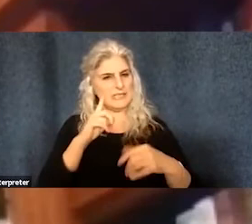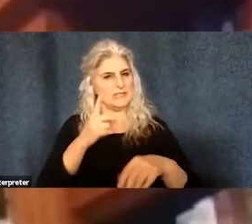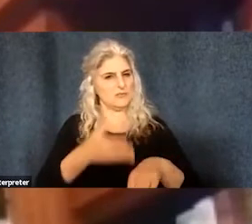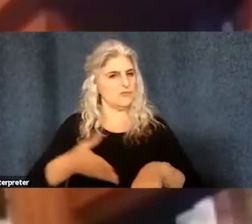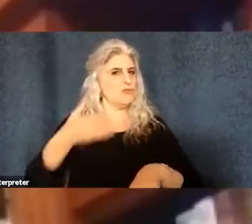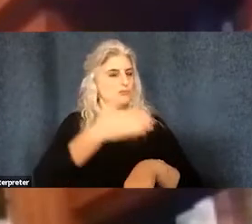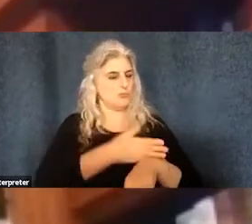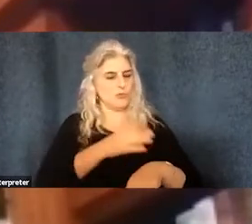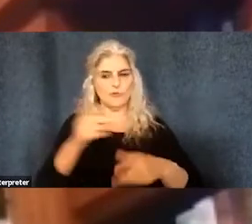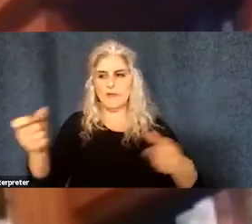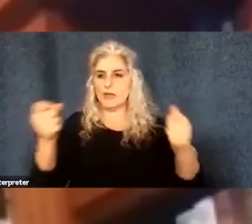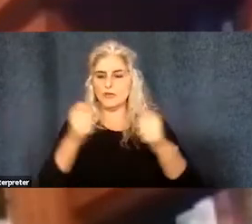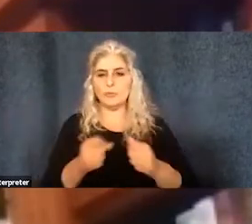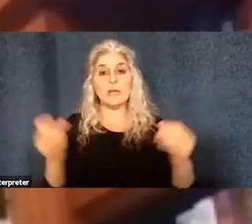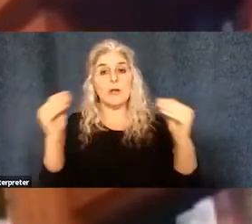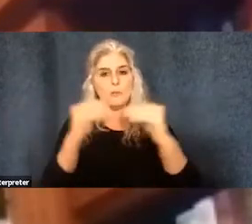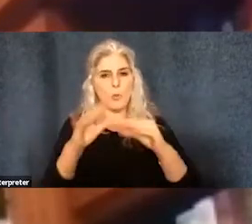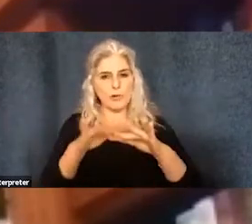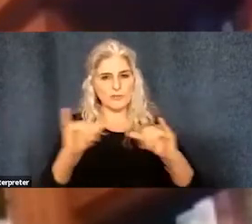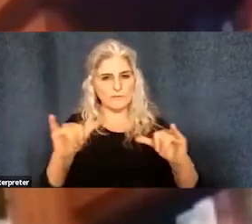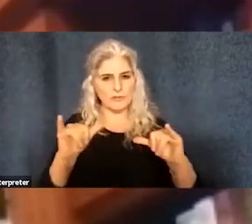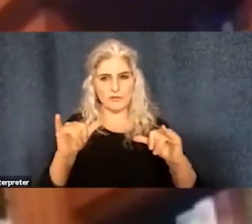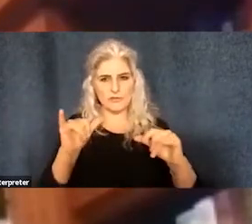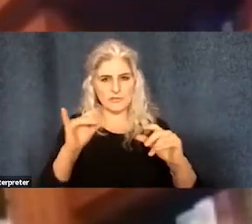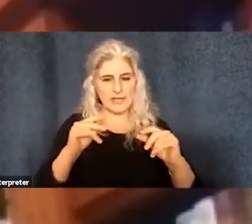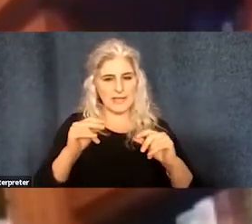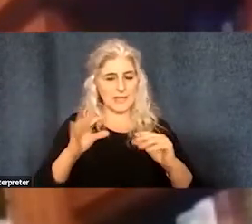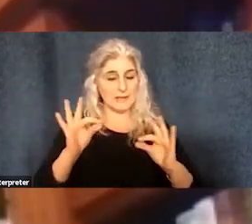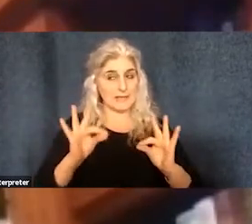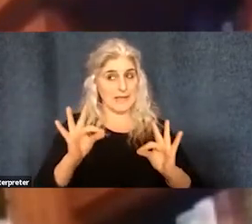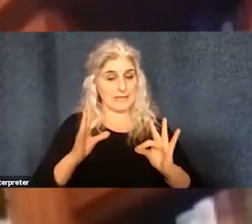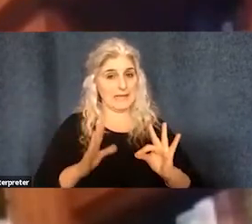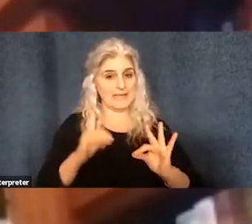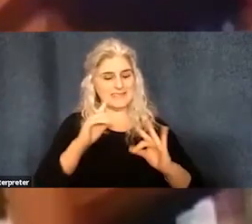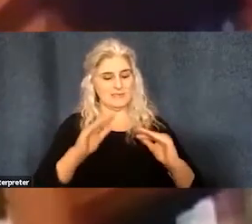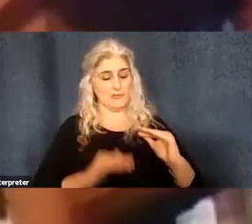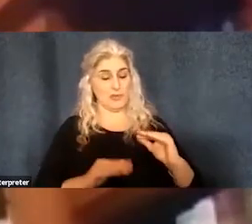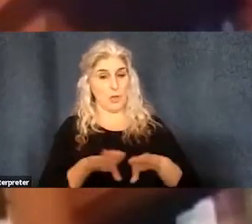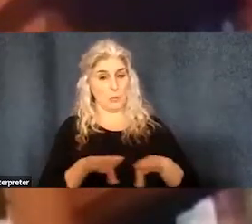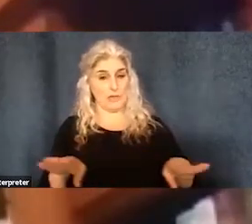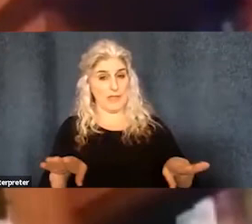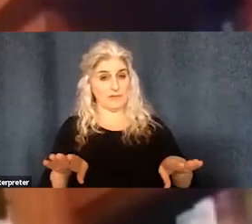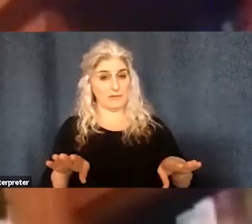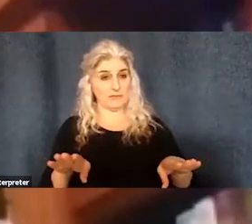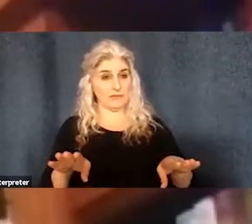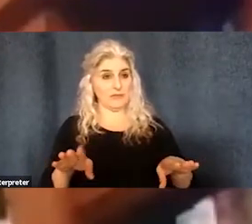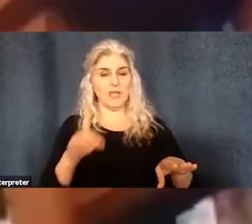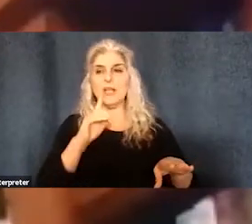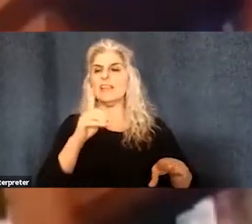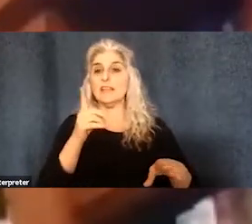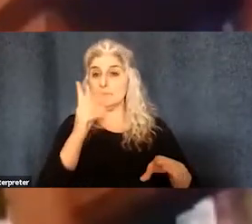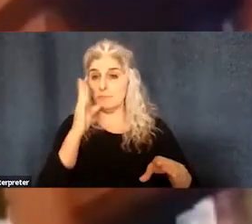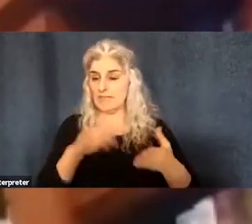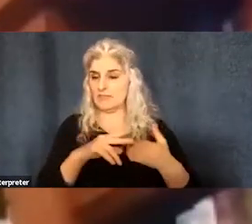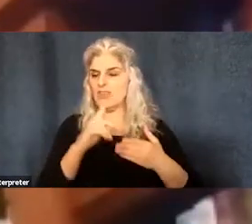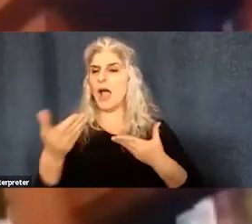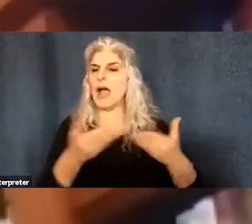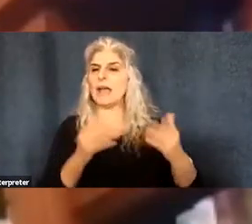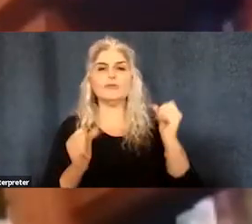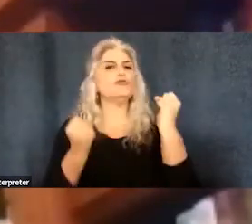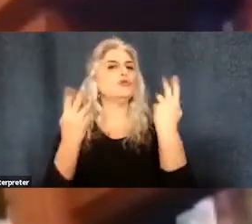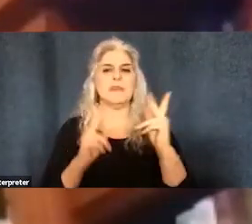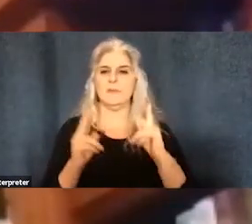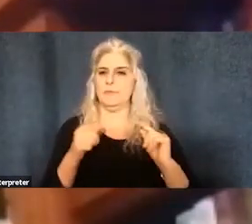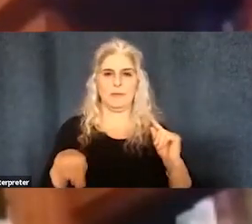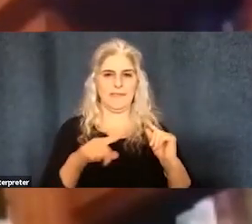bringing more diverse candidates into the lower levels, overhire there, train, mentor, sponsor,